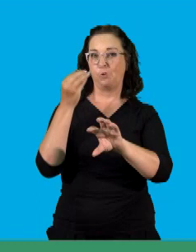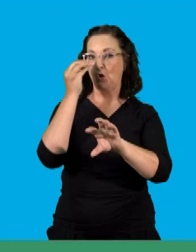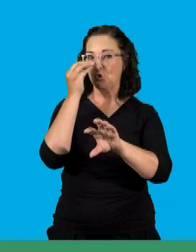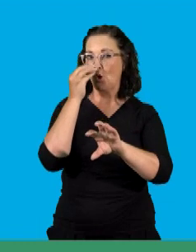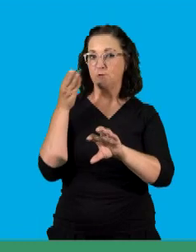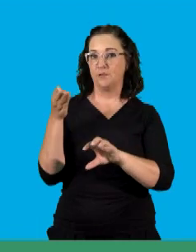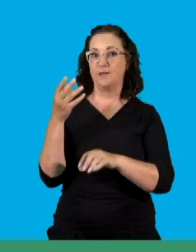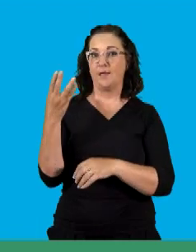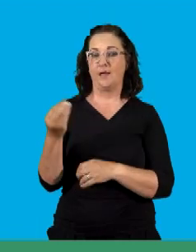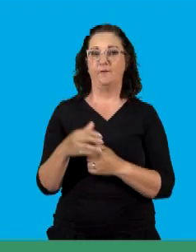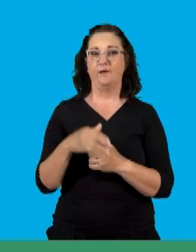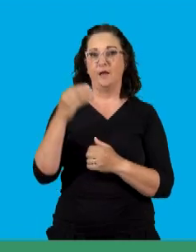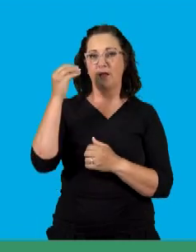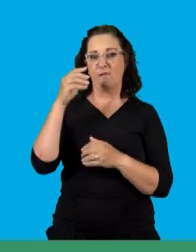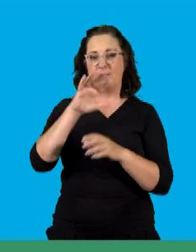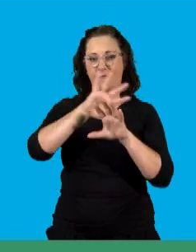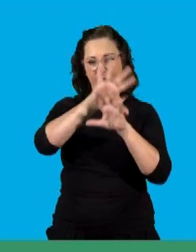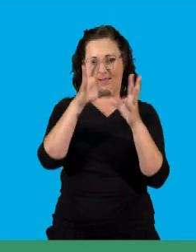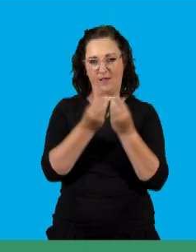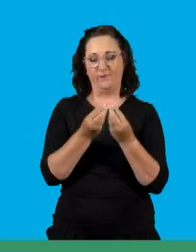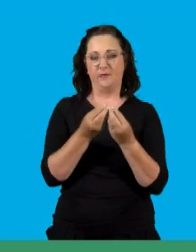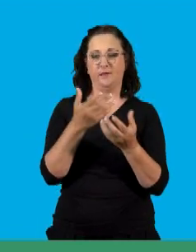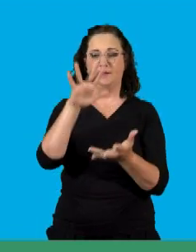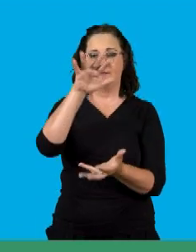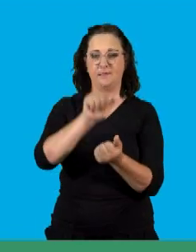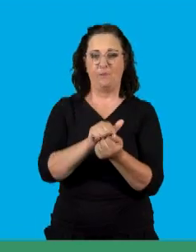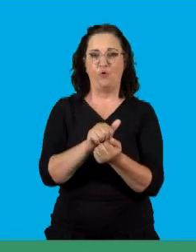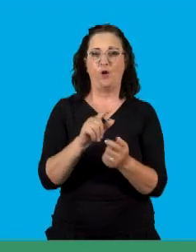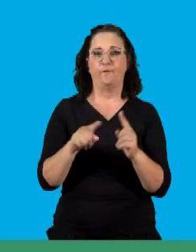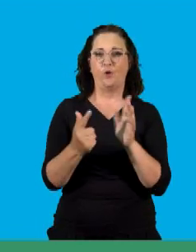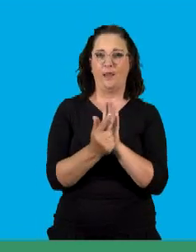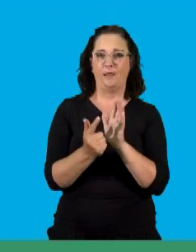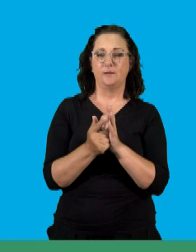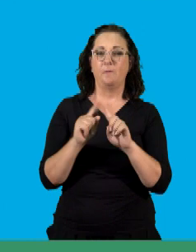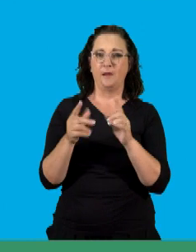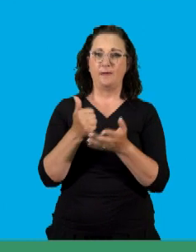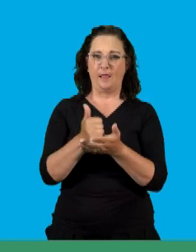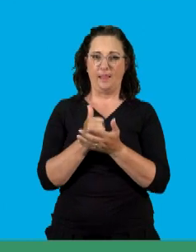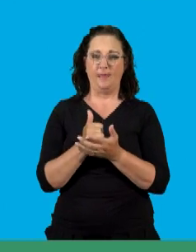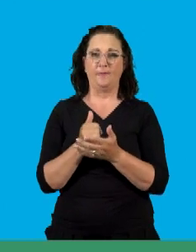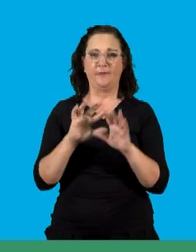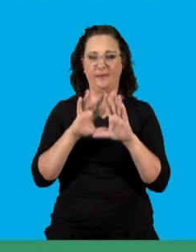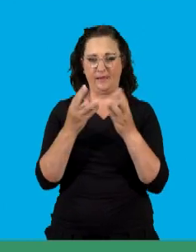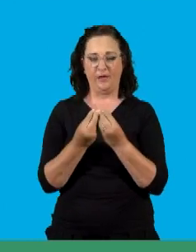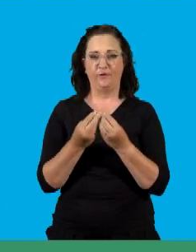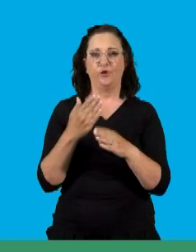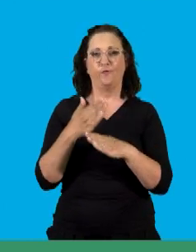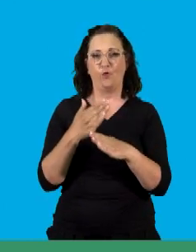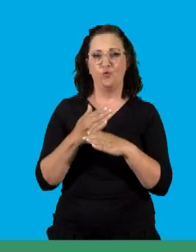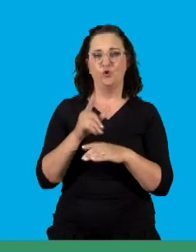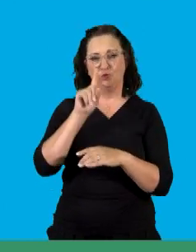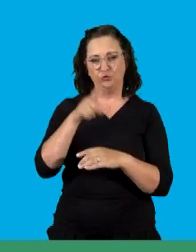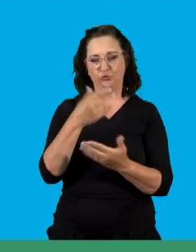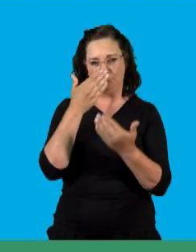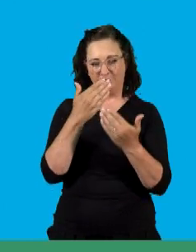It says the mind map summarizes all the content for this lesson. It will help you to remember all the aspects of the work